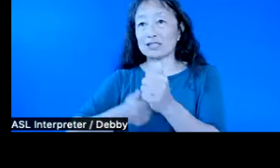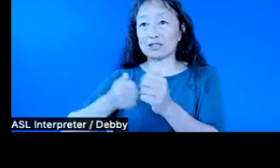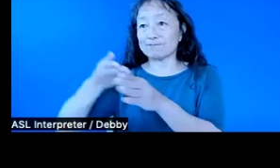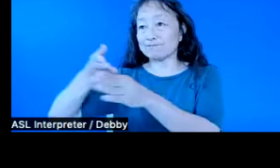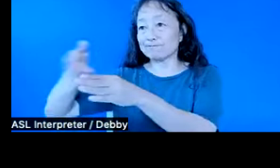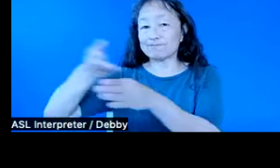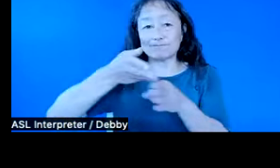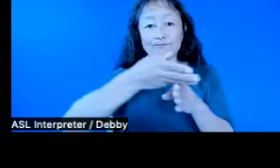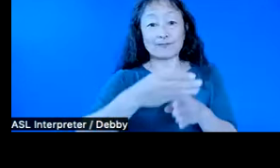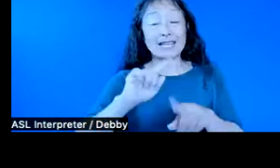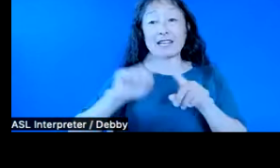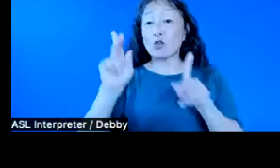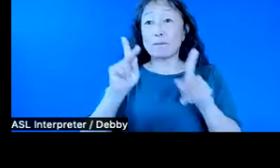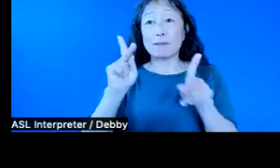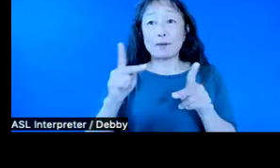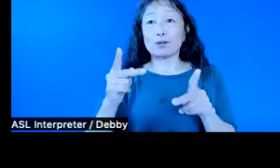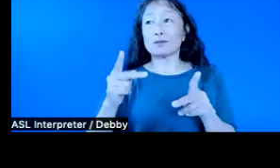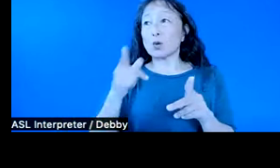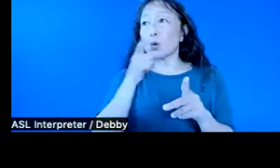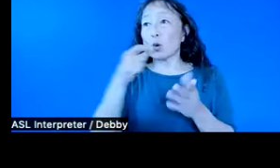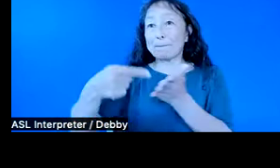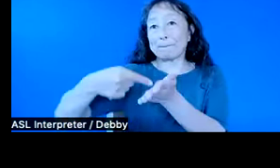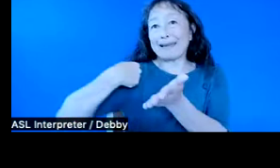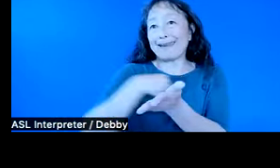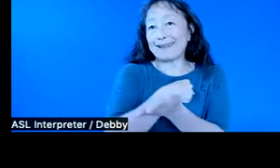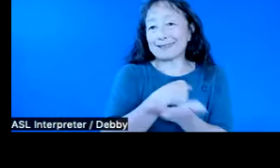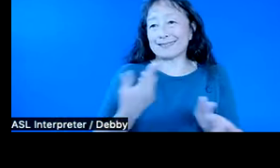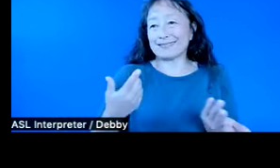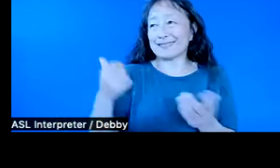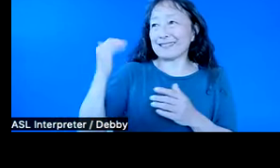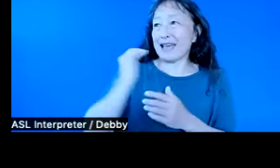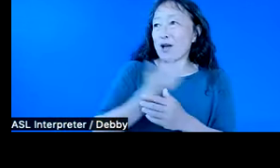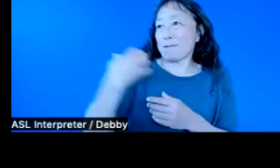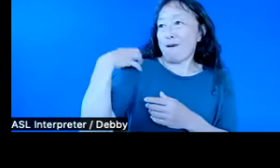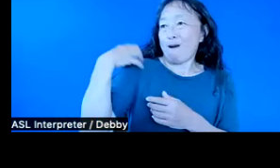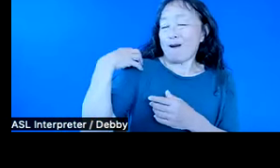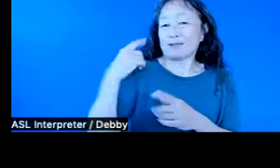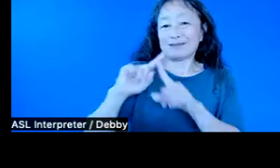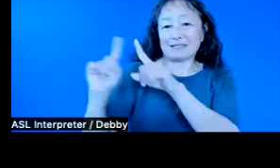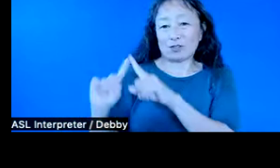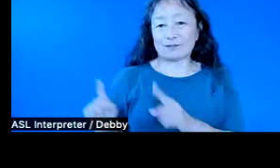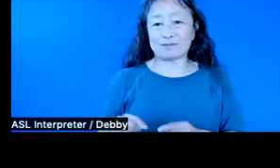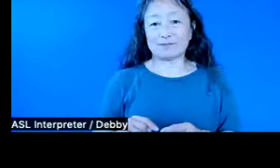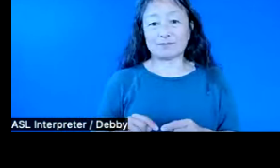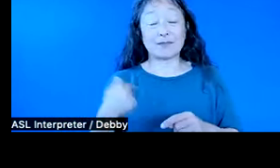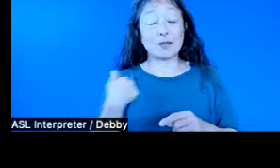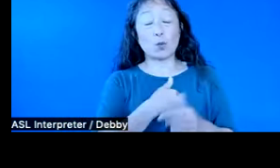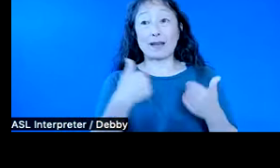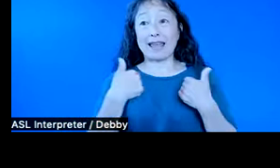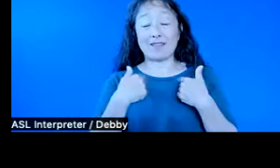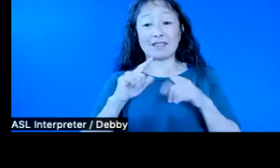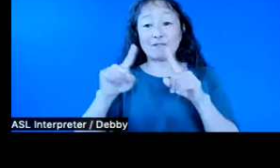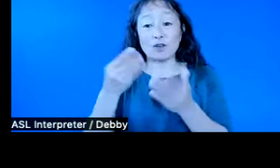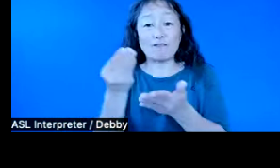sign our paychecks. We have, you know, VAWA, we have all these different funding streams as well that we have to be held accountable